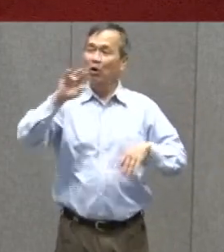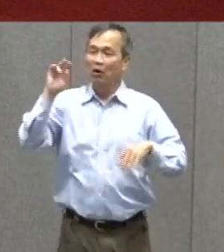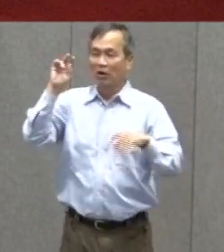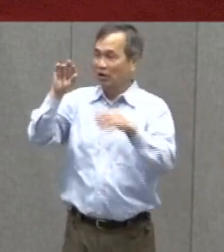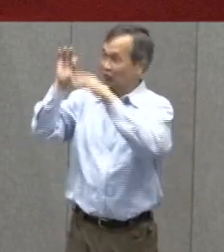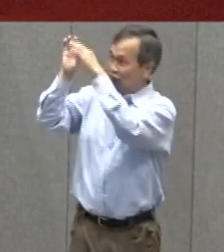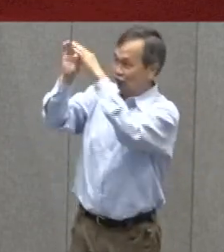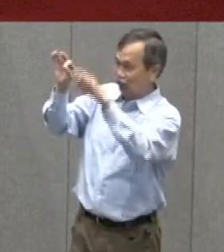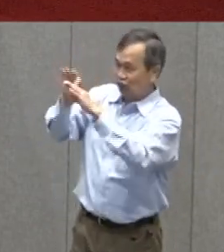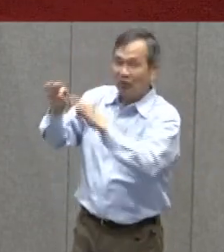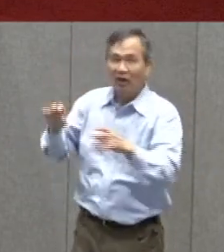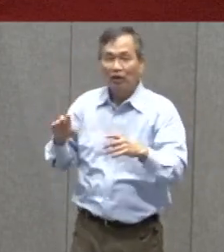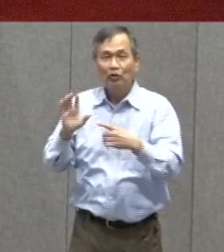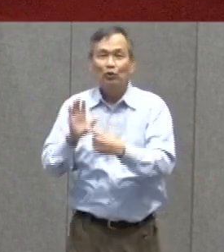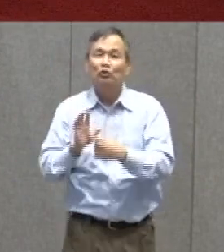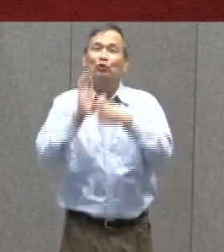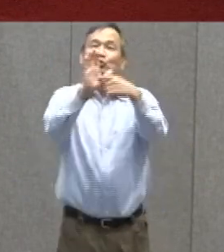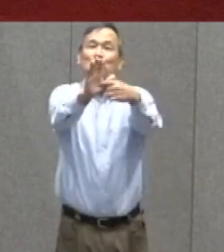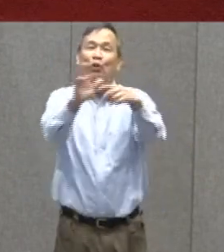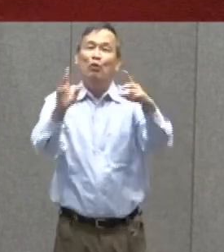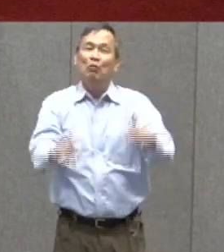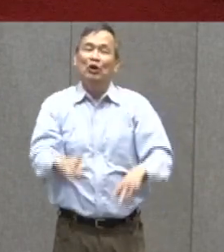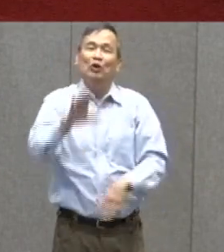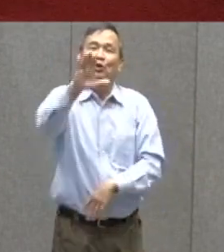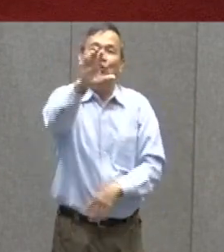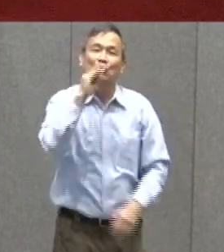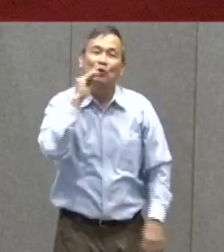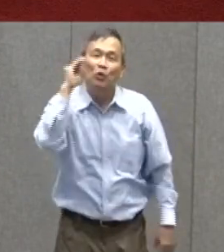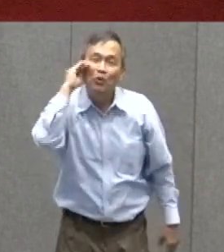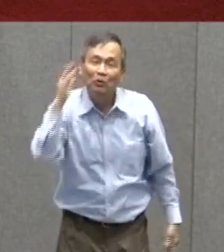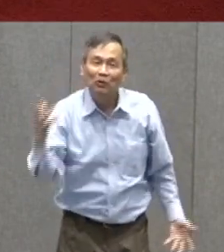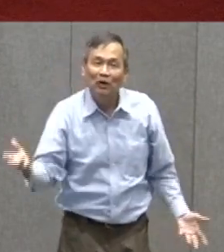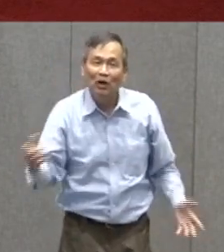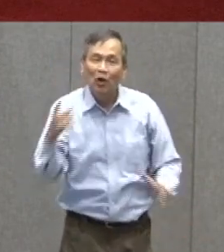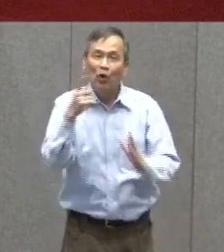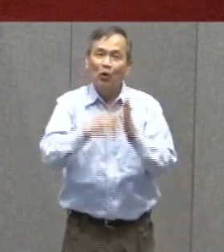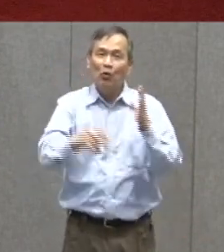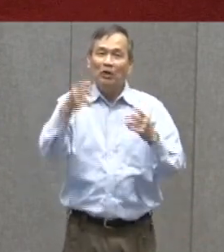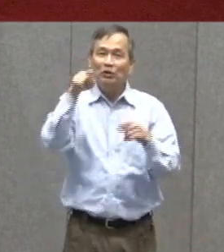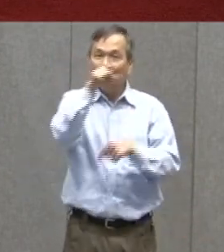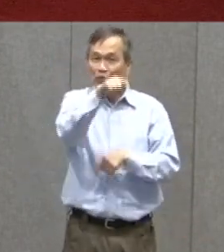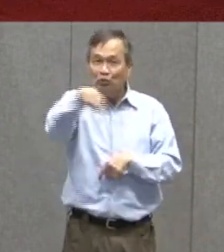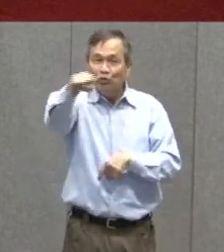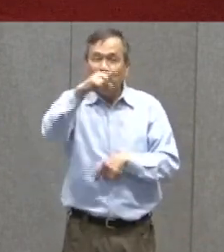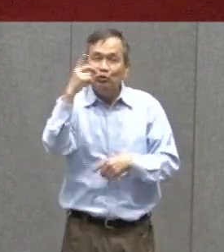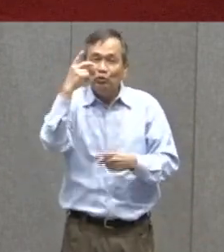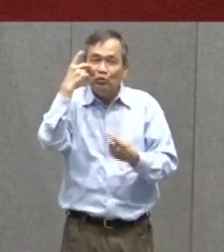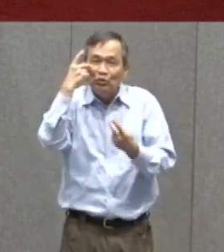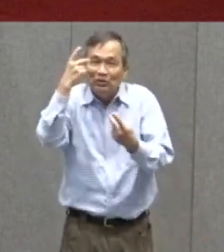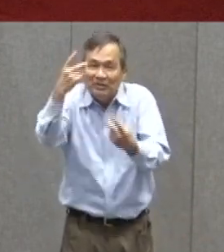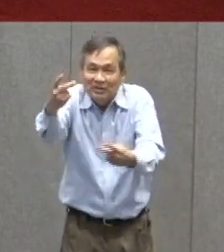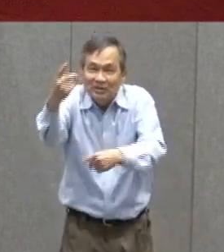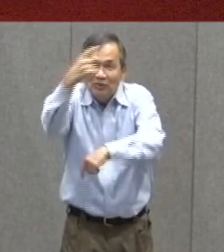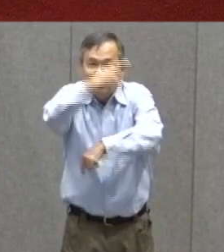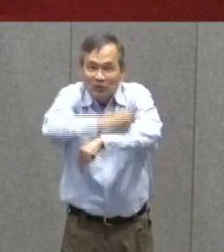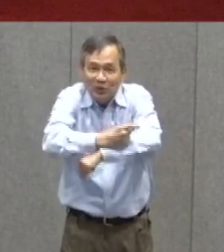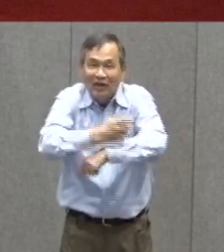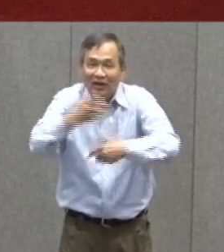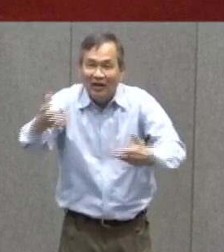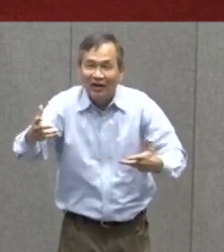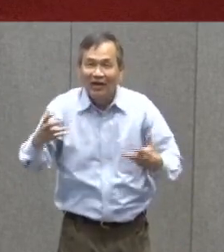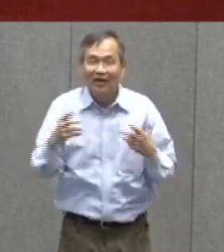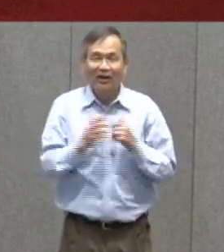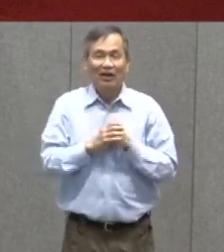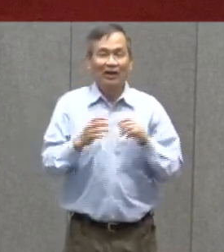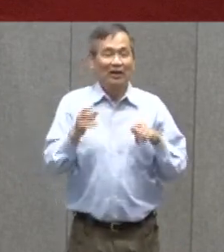with someone at home. Share it, tell them about what you observed today, and share it all, and read